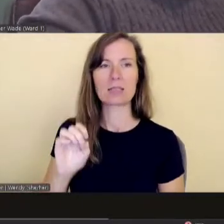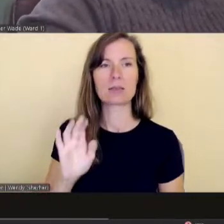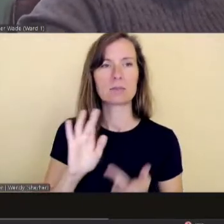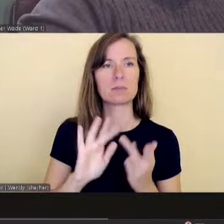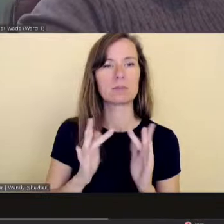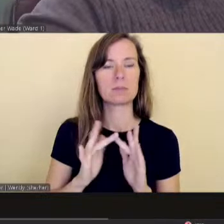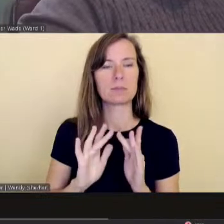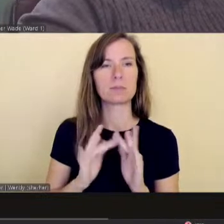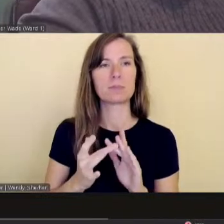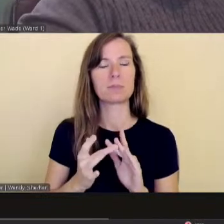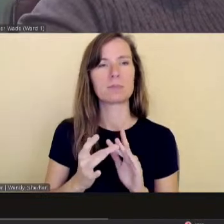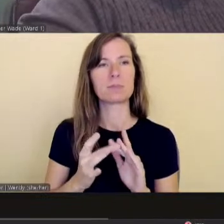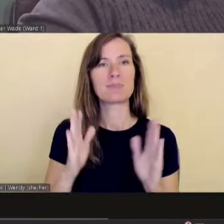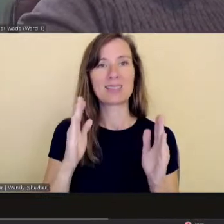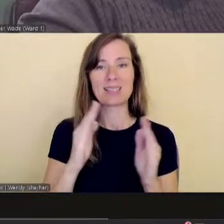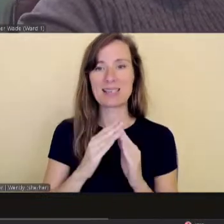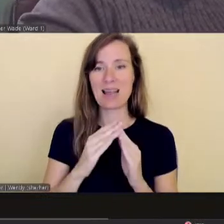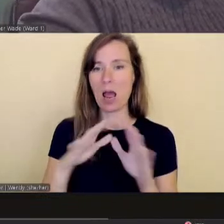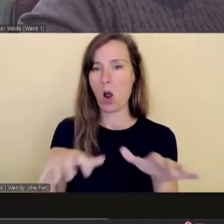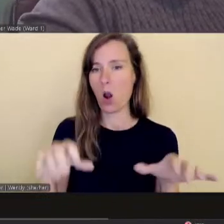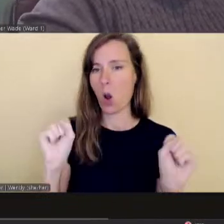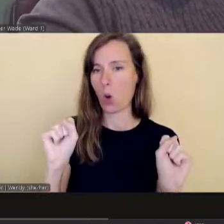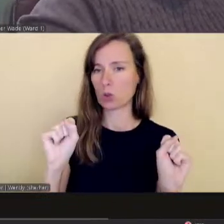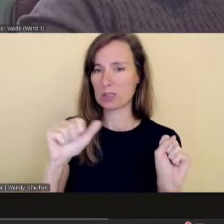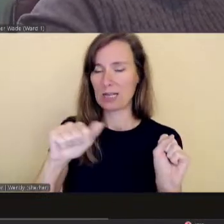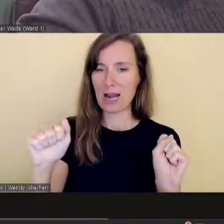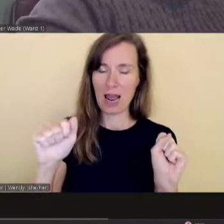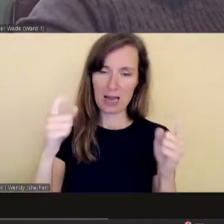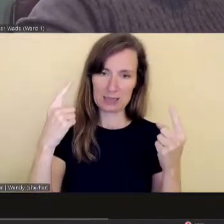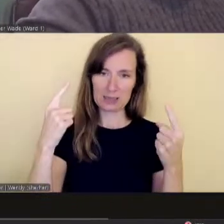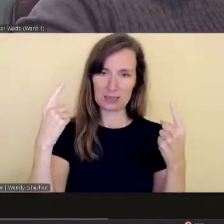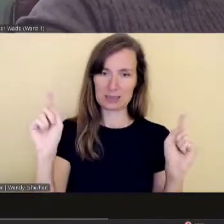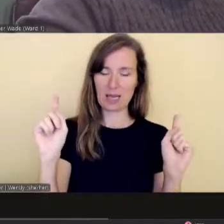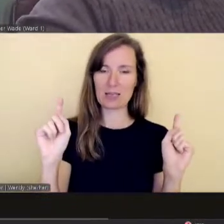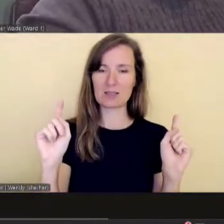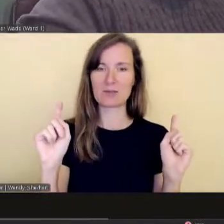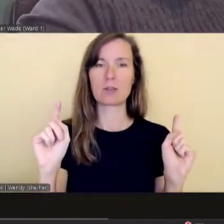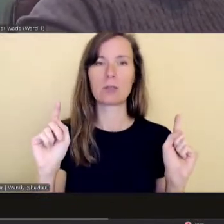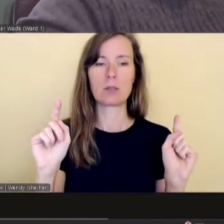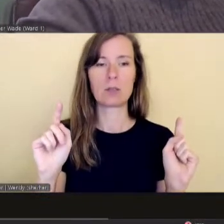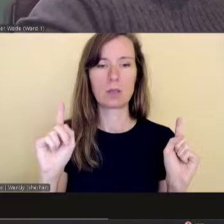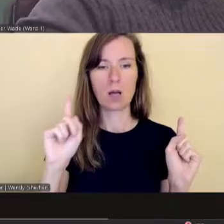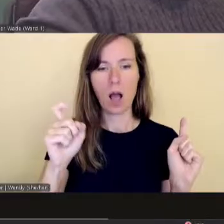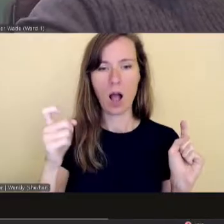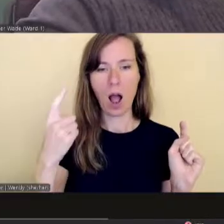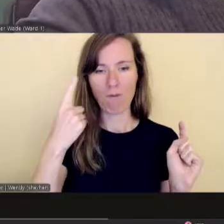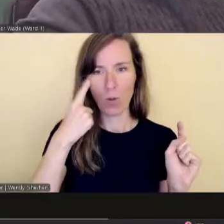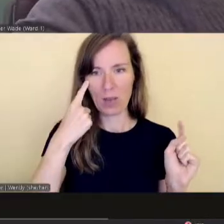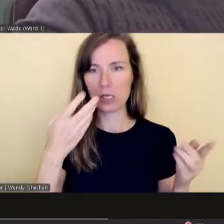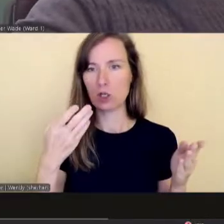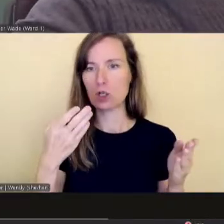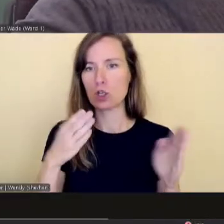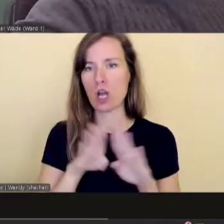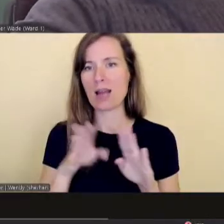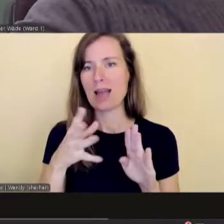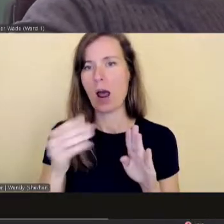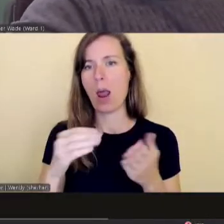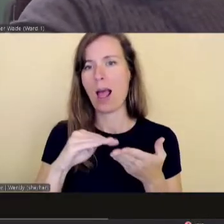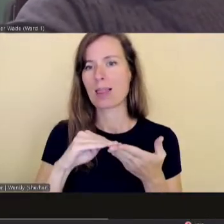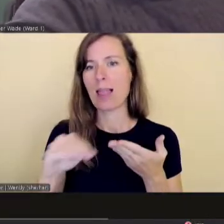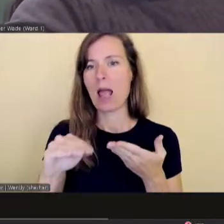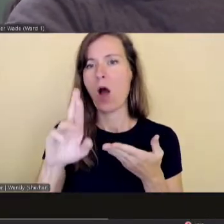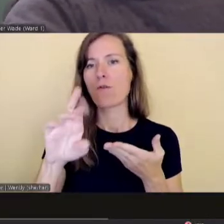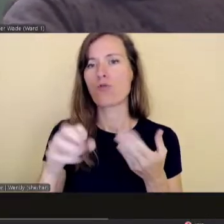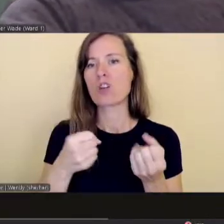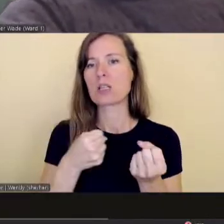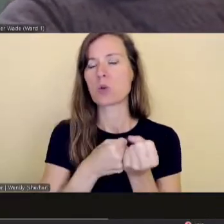The town hosted a successful government shutdown and layoff resource fair. And I want to give a shout out